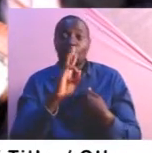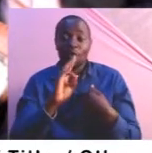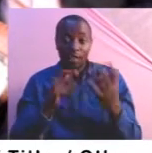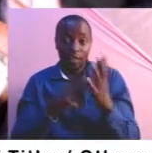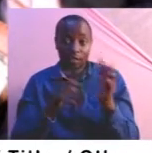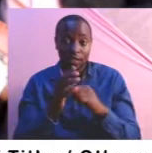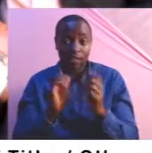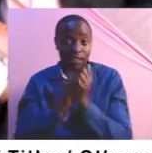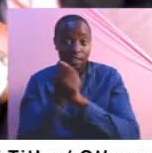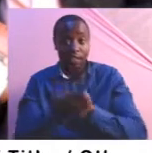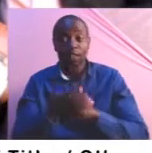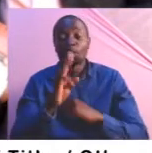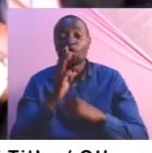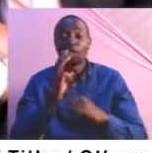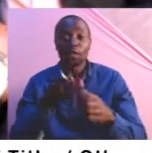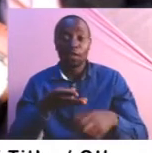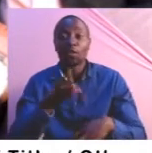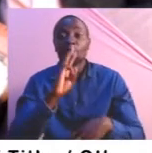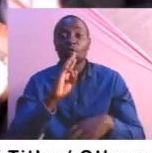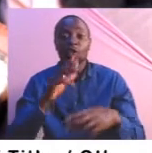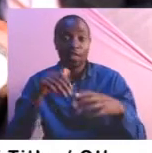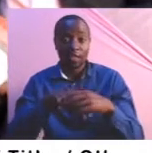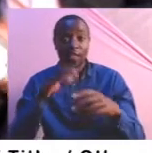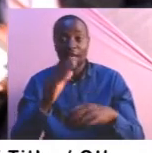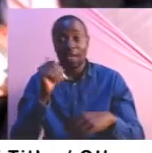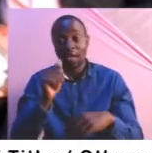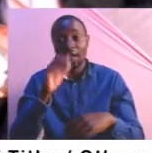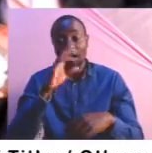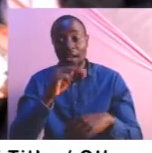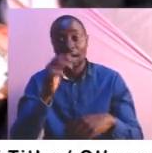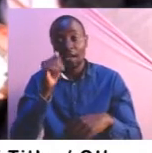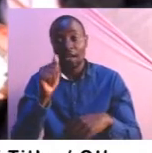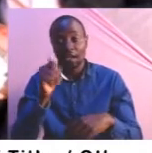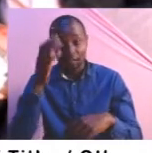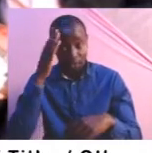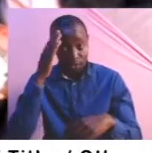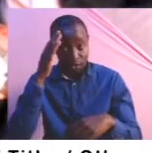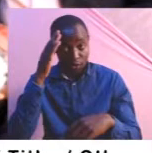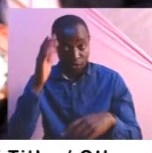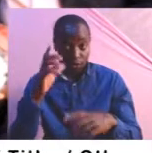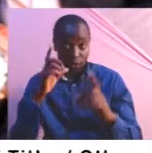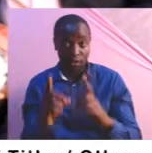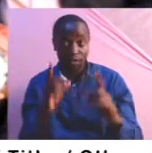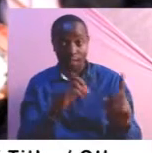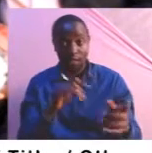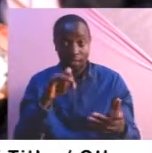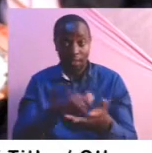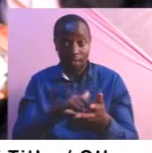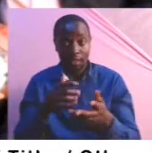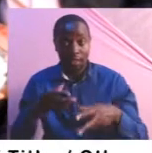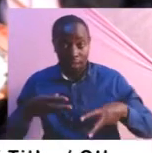turned water into wine in the Cana of Galilee. But you know, even if it was done that way, are